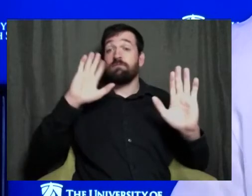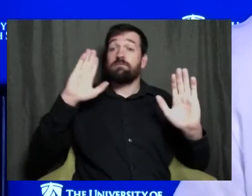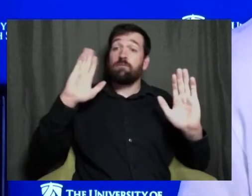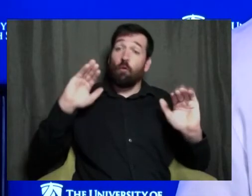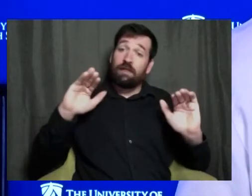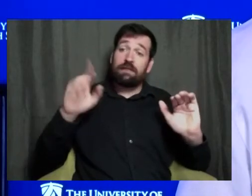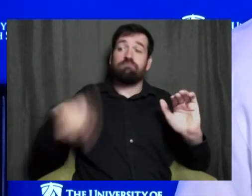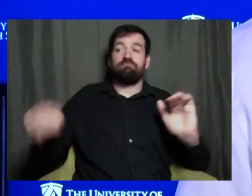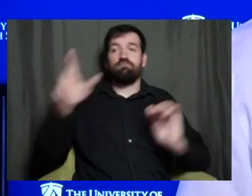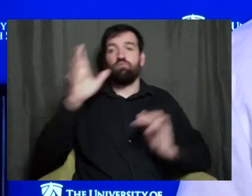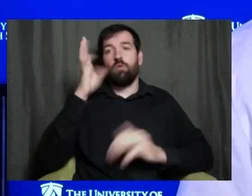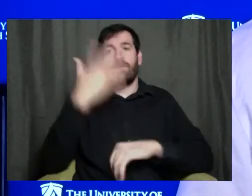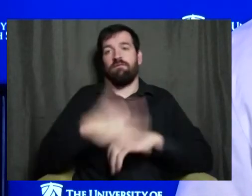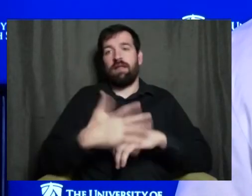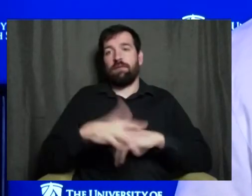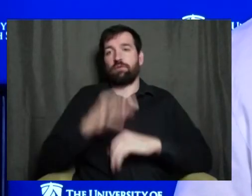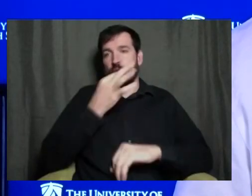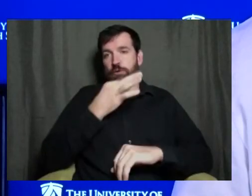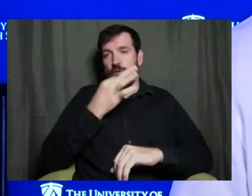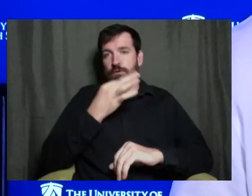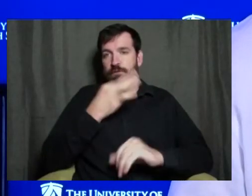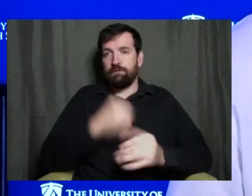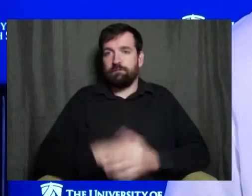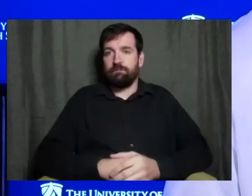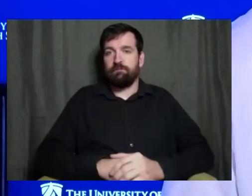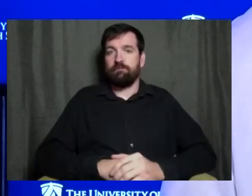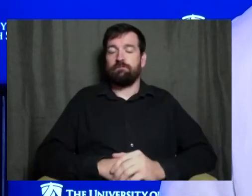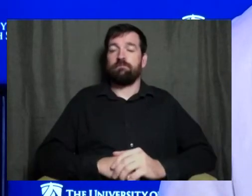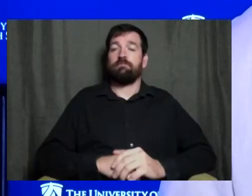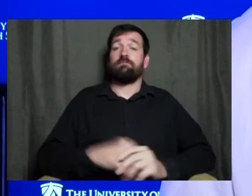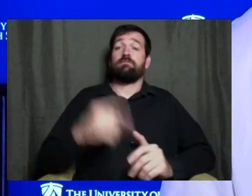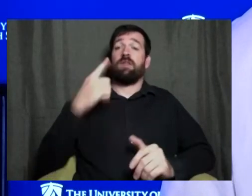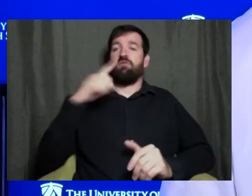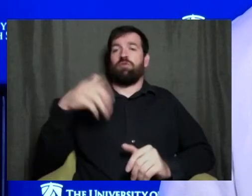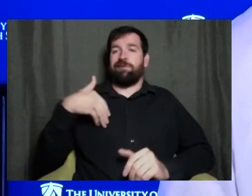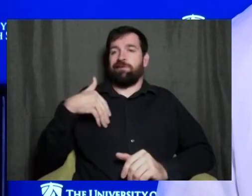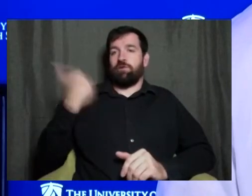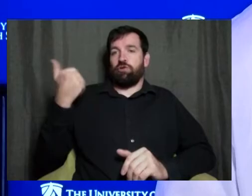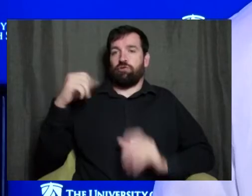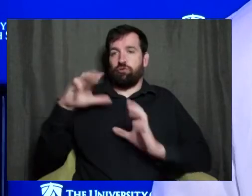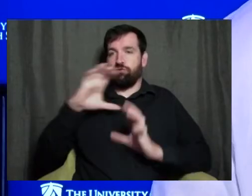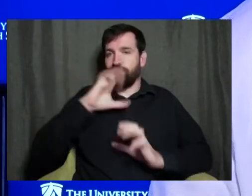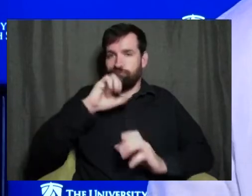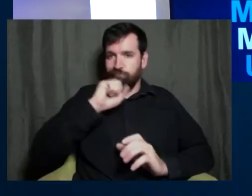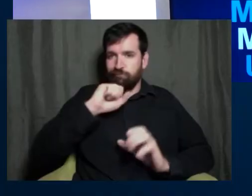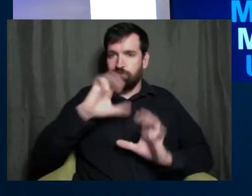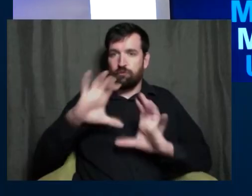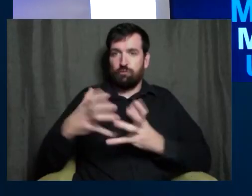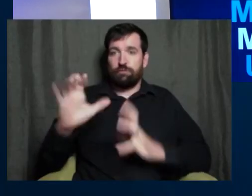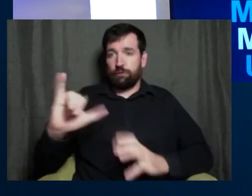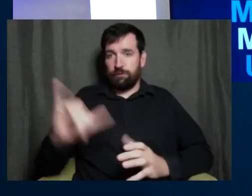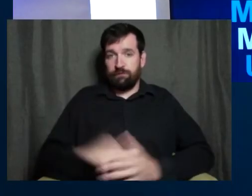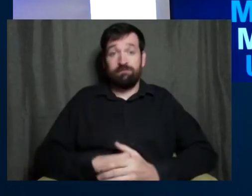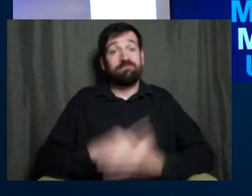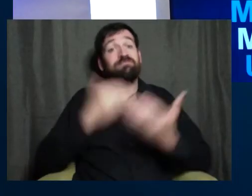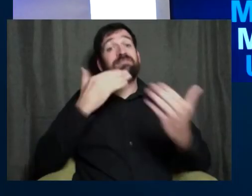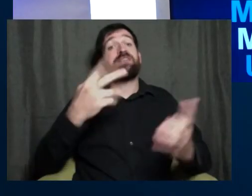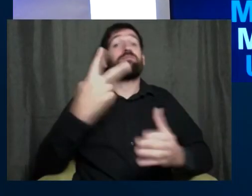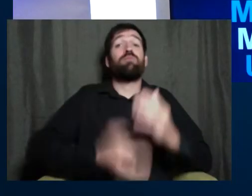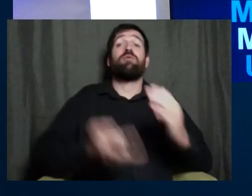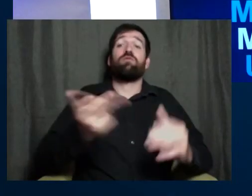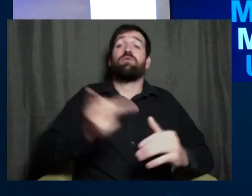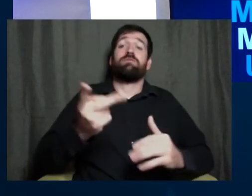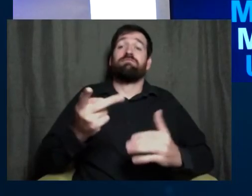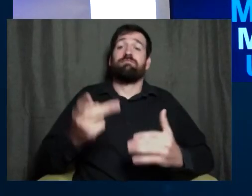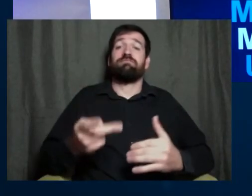available soon. The vaccines will be available soon for those younger age kids as well. Thanks to both of you today, and thank you